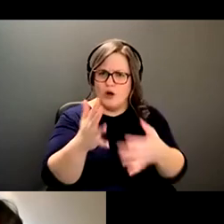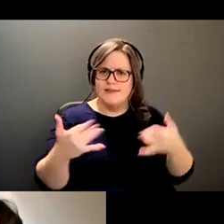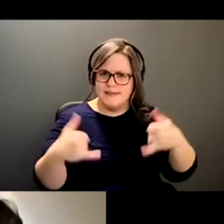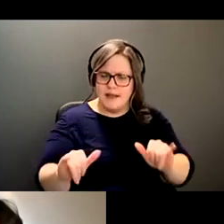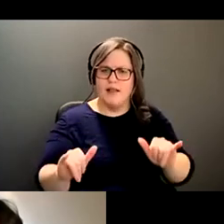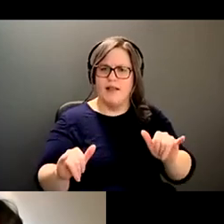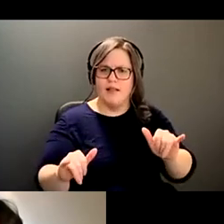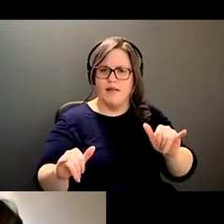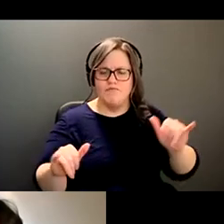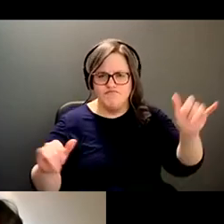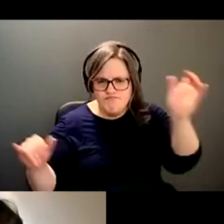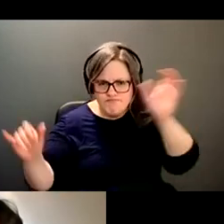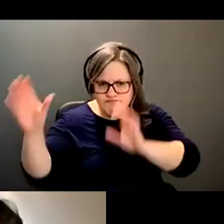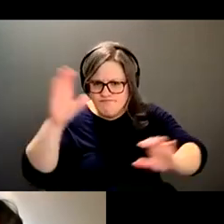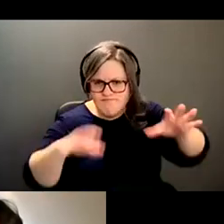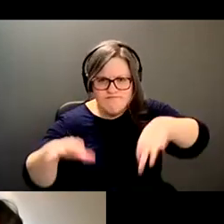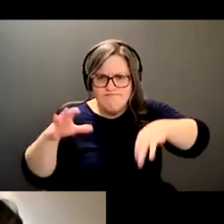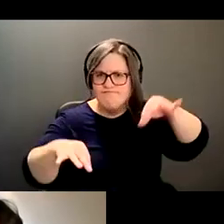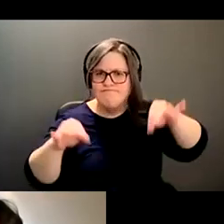So what are some of the unexplored spaces